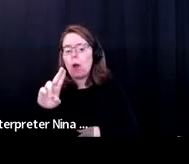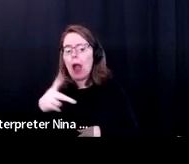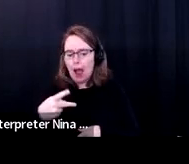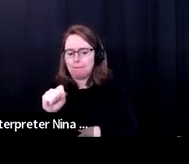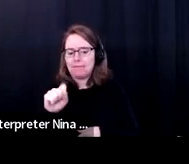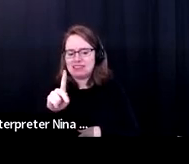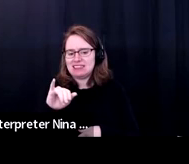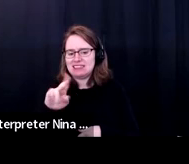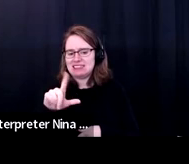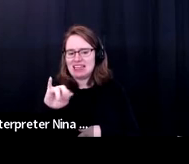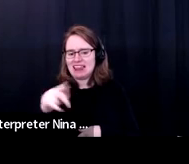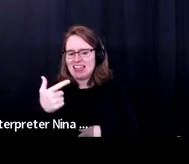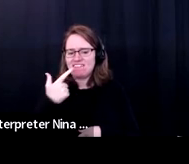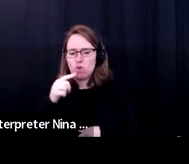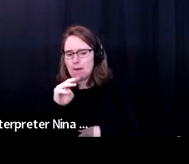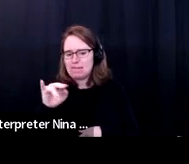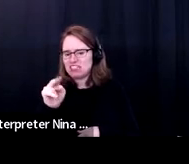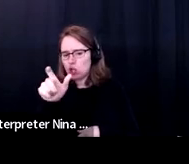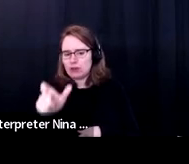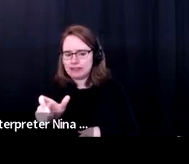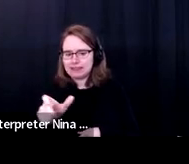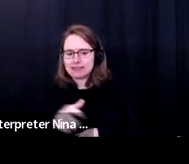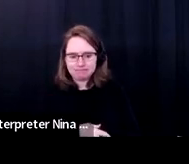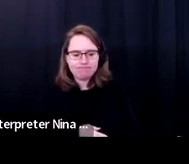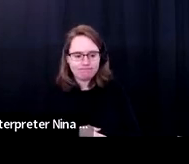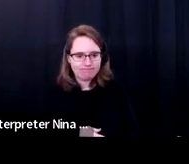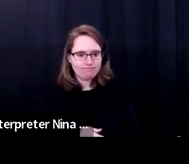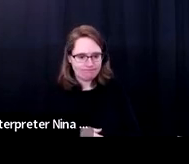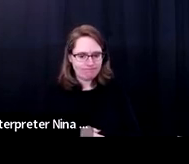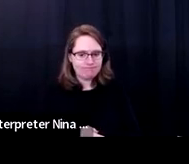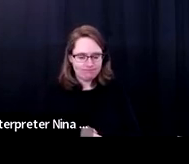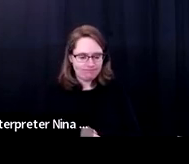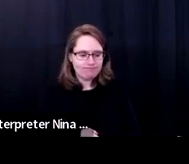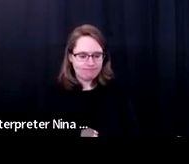it. Upskilling of Minnesotans. So internal. Yeah.